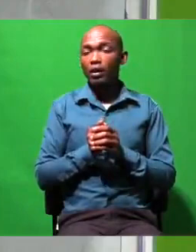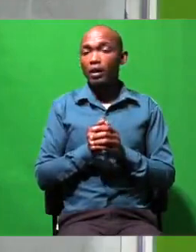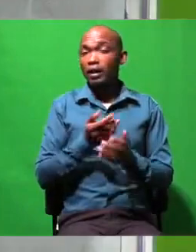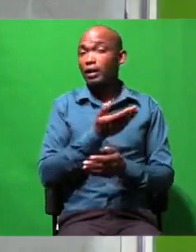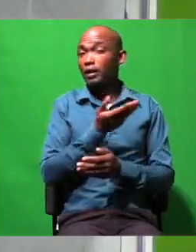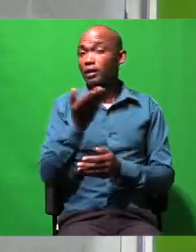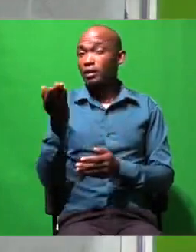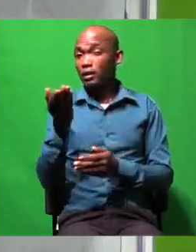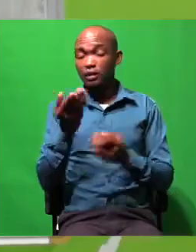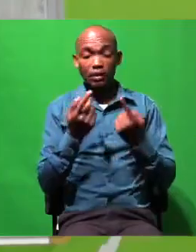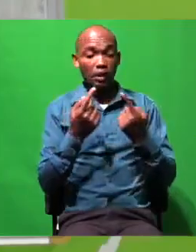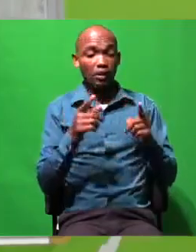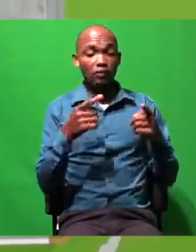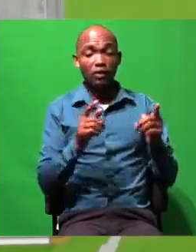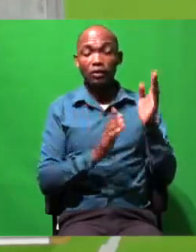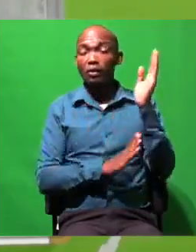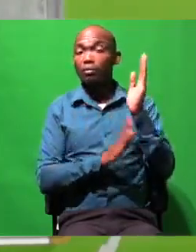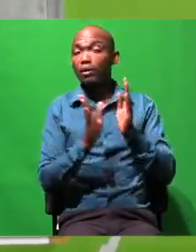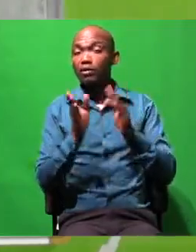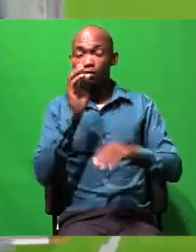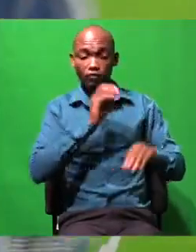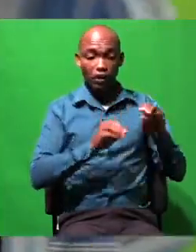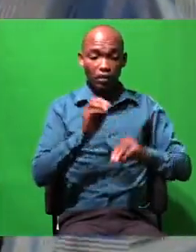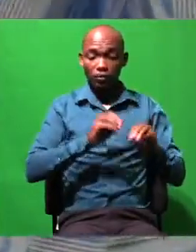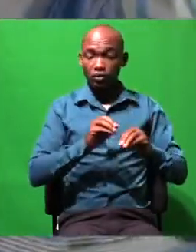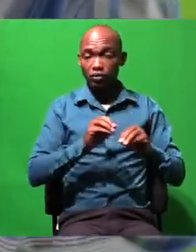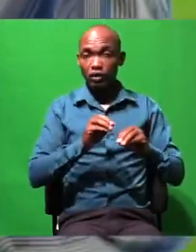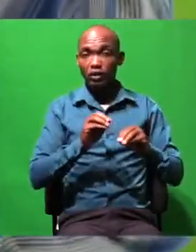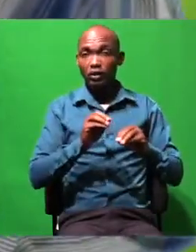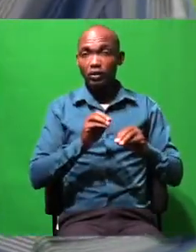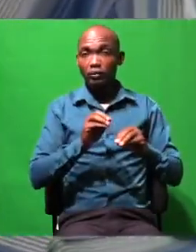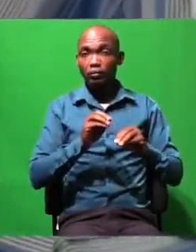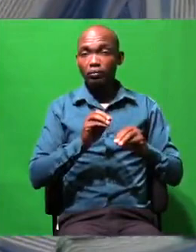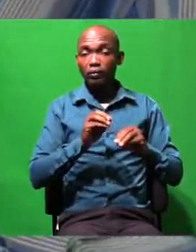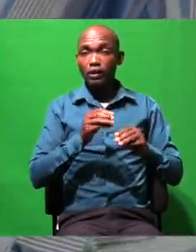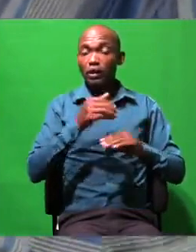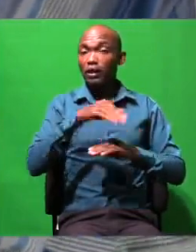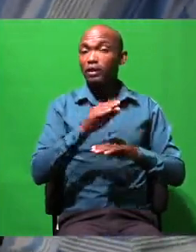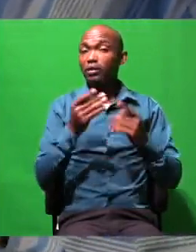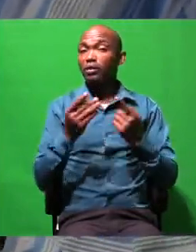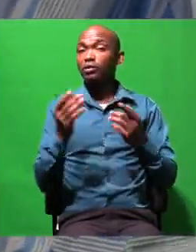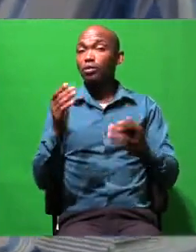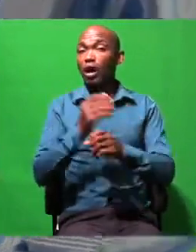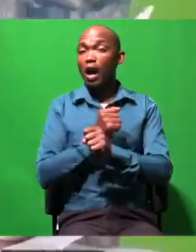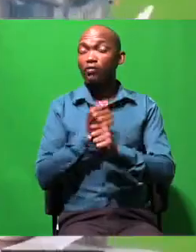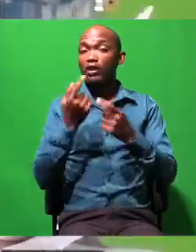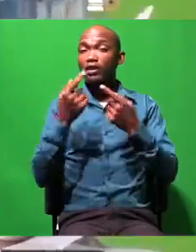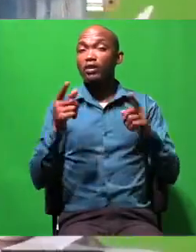and these different sub-branches of chemistry lead to have